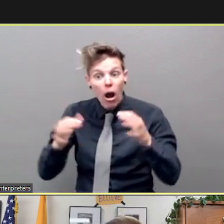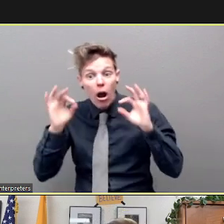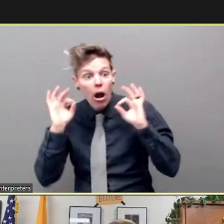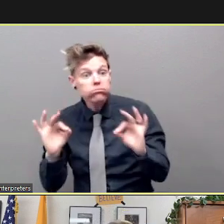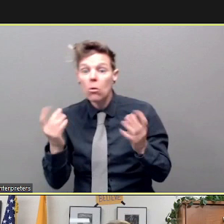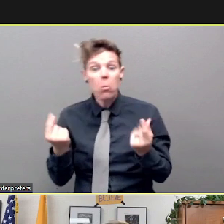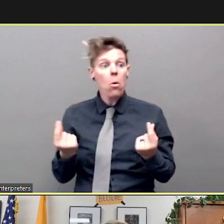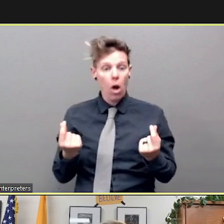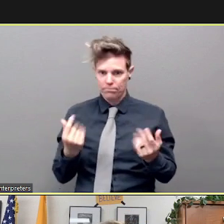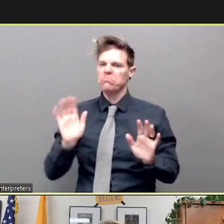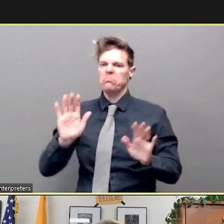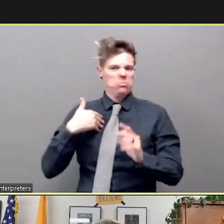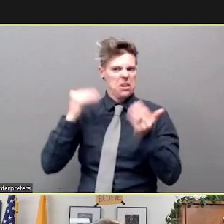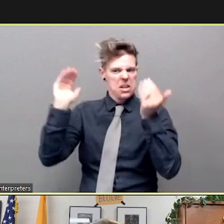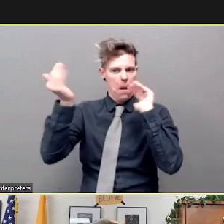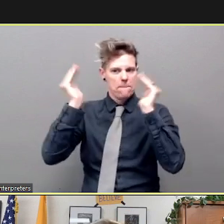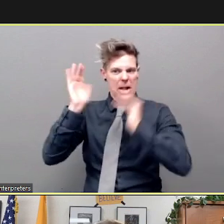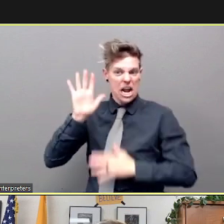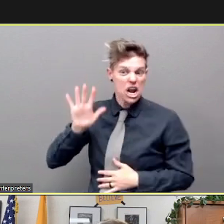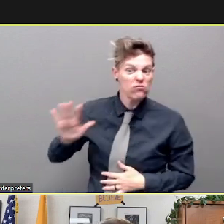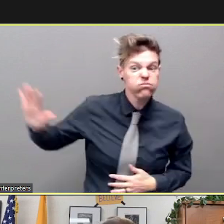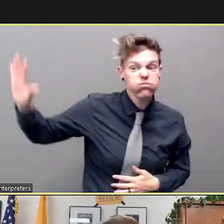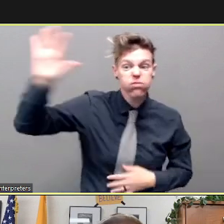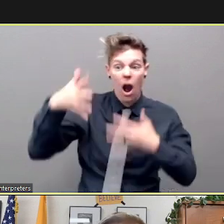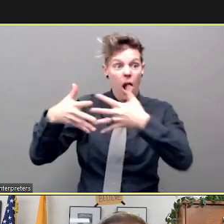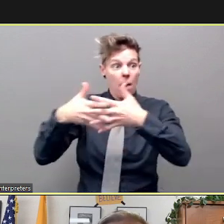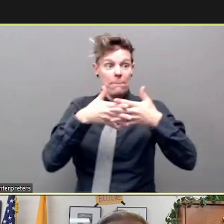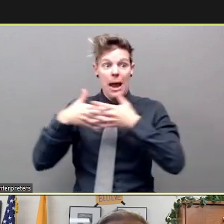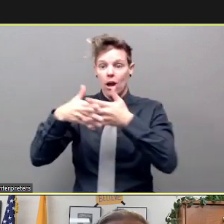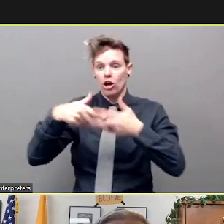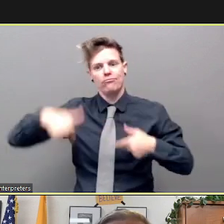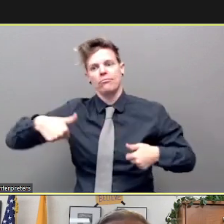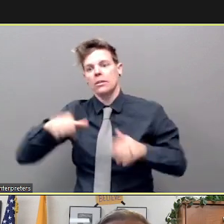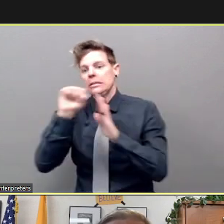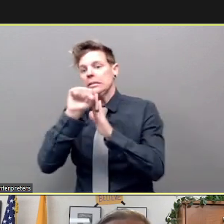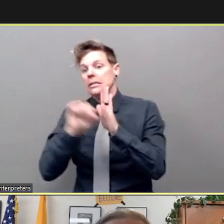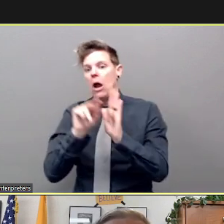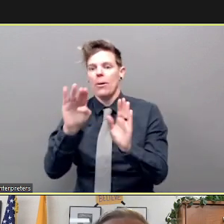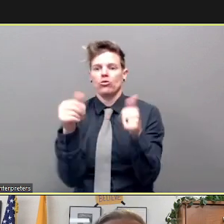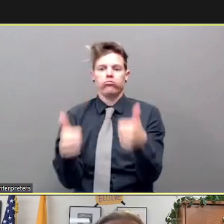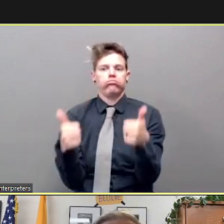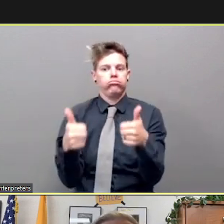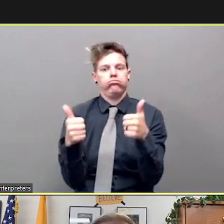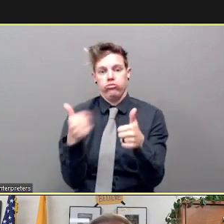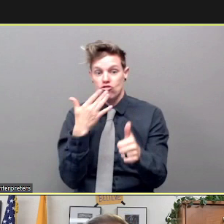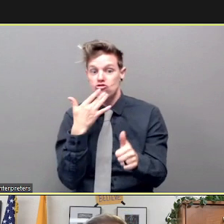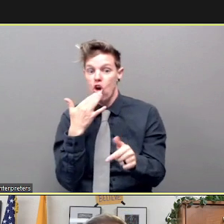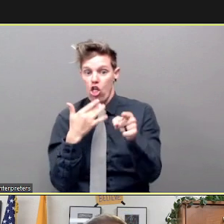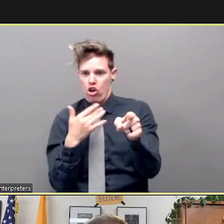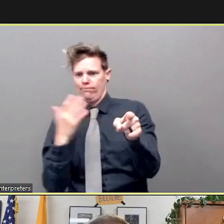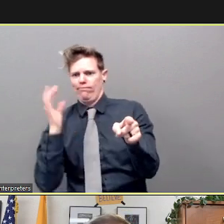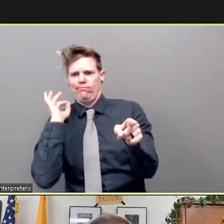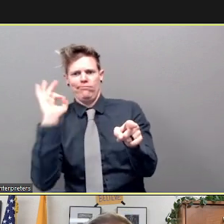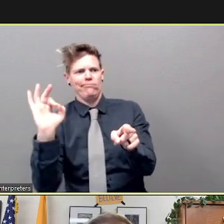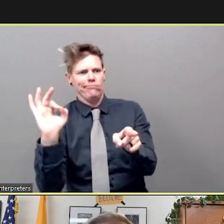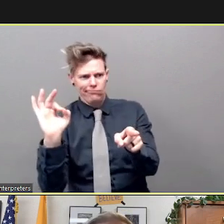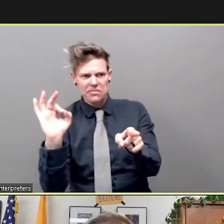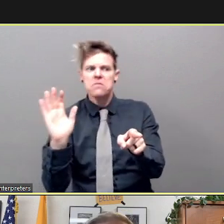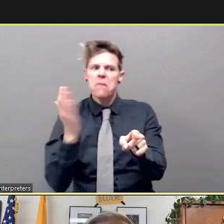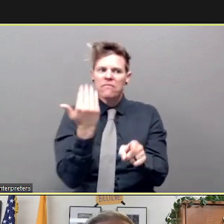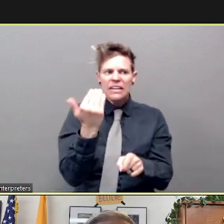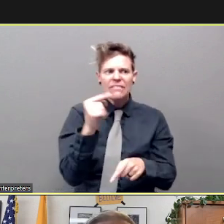country, we're doing well. And you can see the color coding here, and we've got between 15 and 20% of our